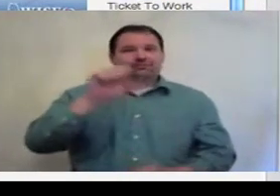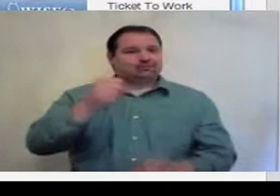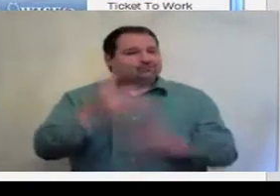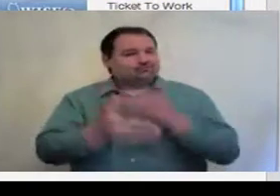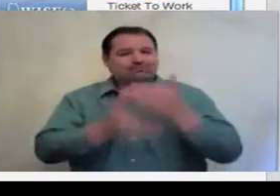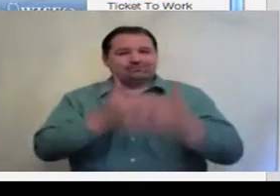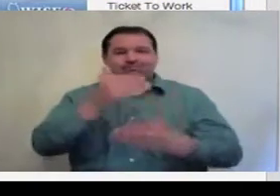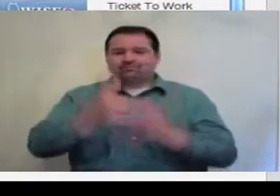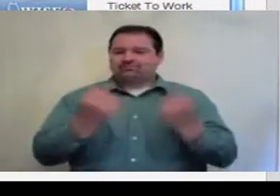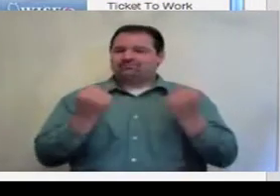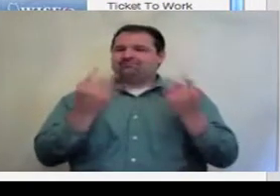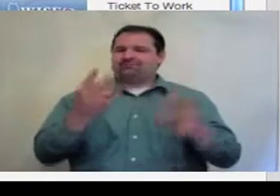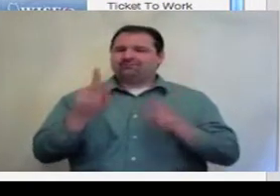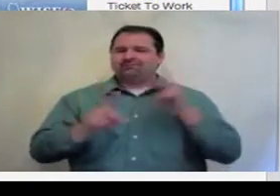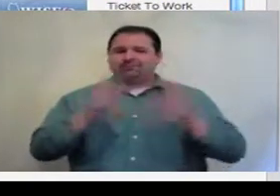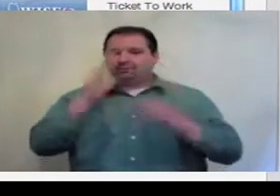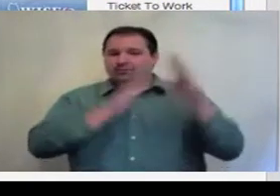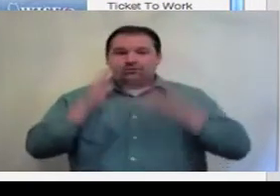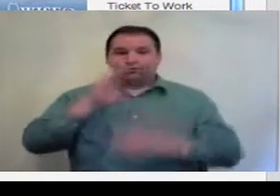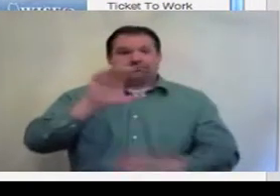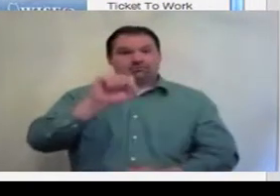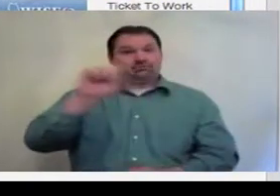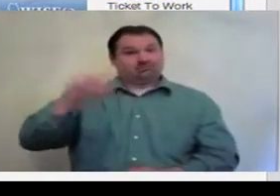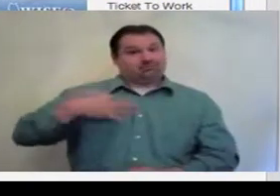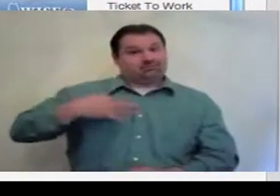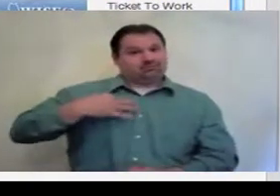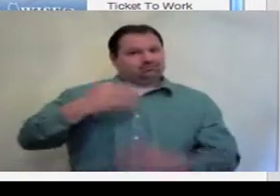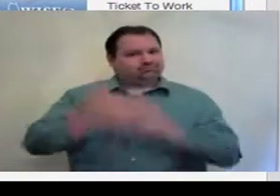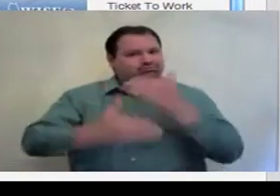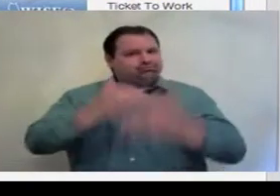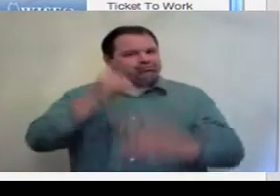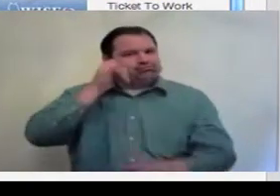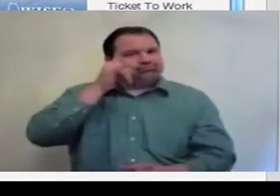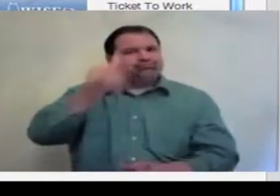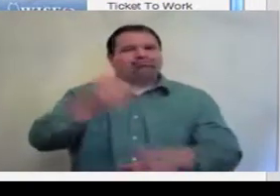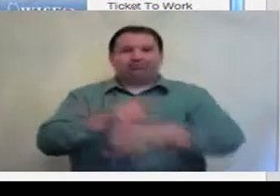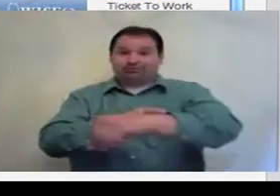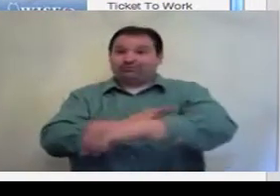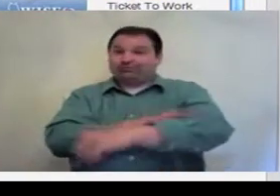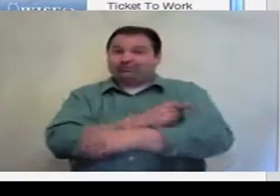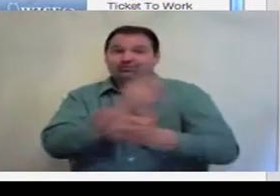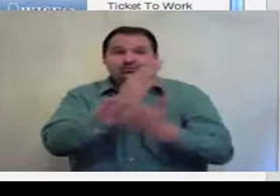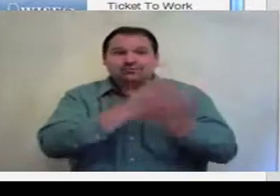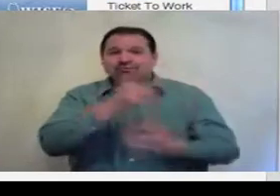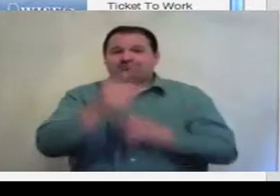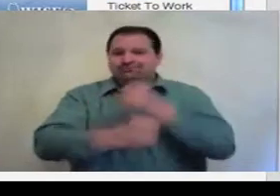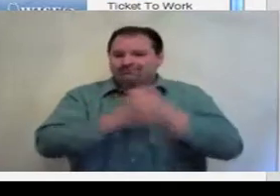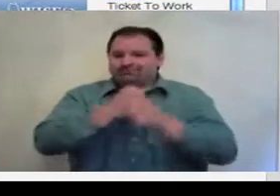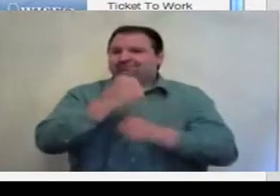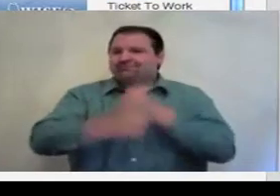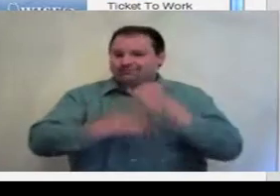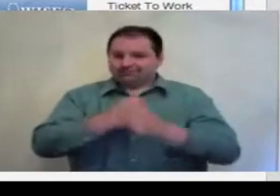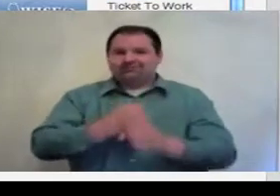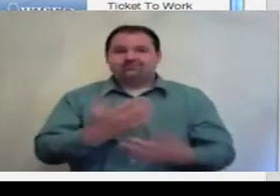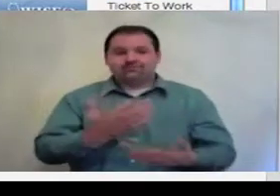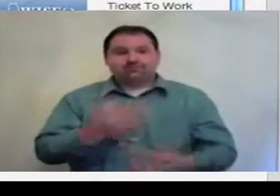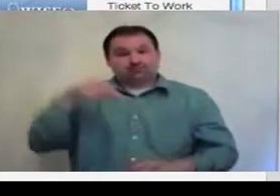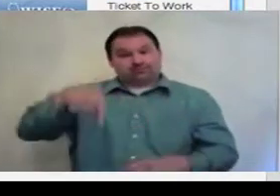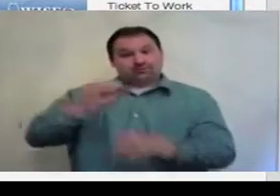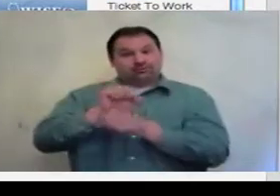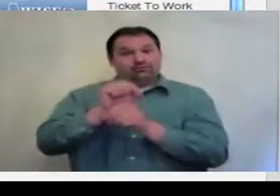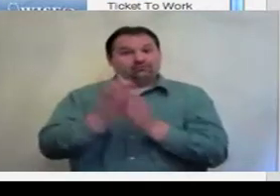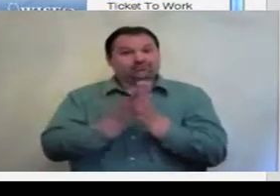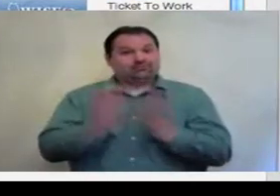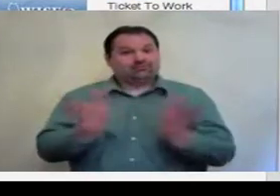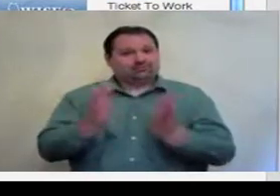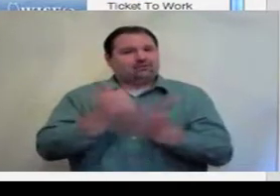they're going to have to go through the Social Security application process again. And for some people it took years. And with this work incentive, you don't have